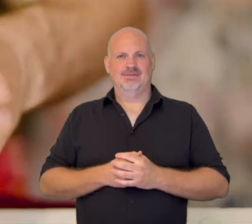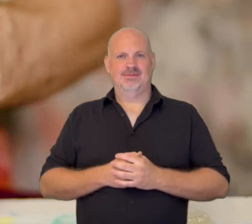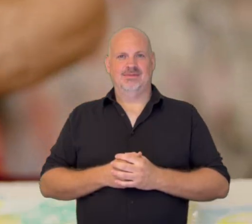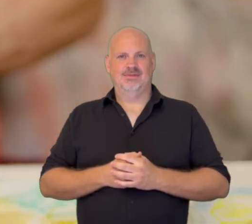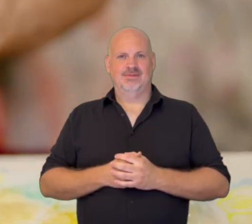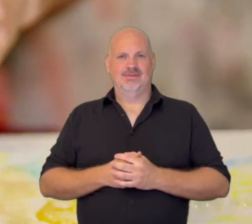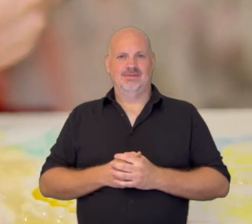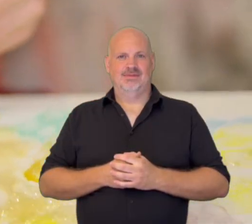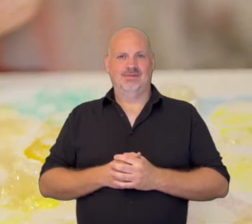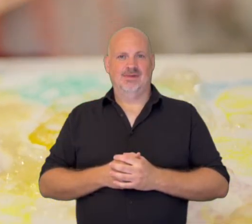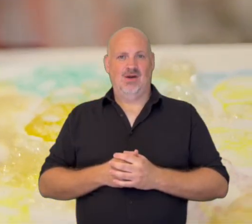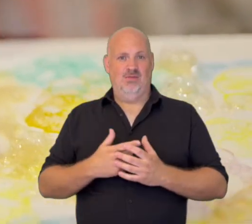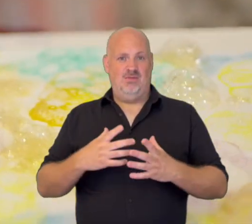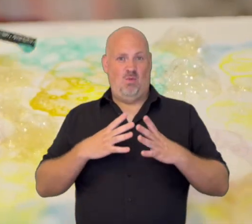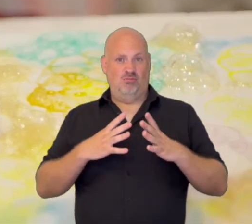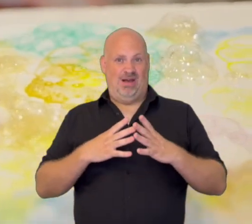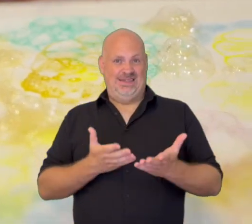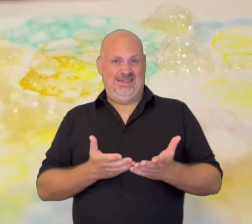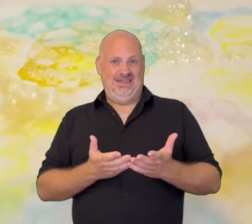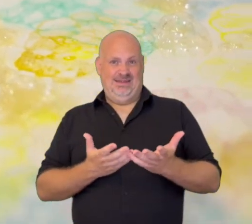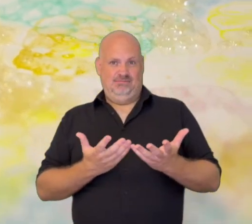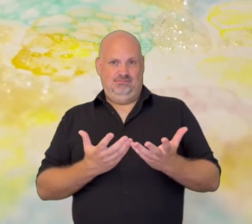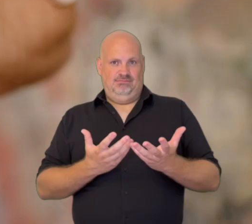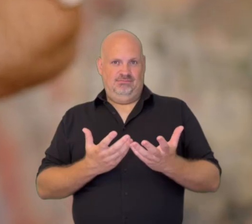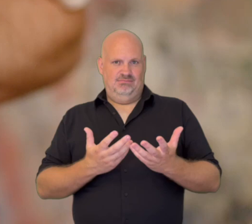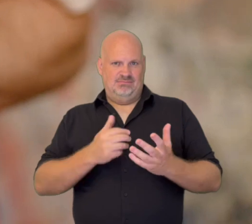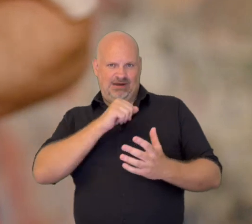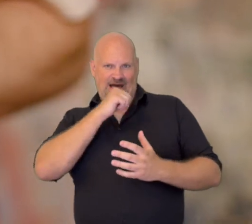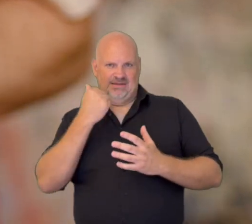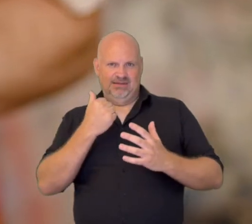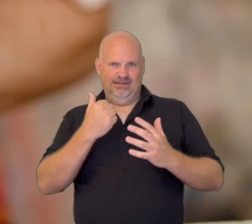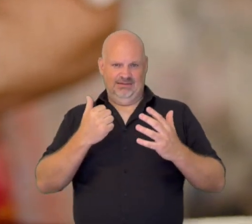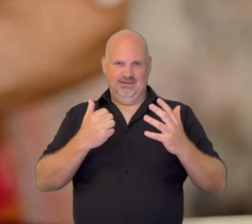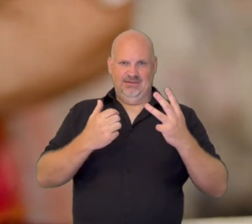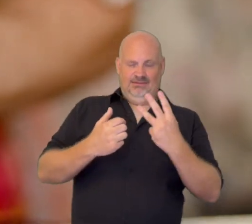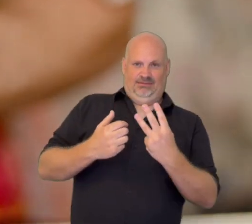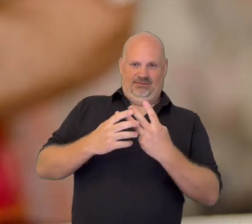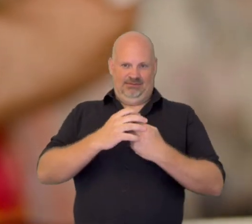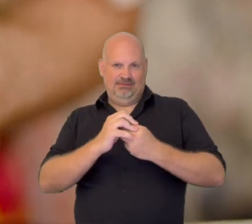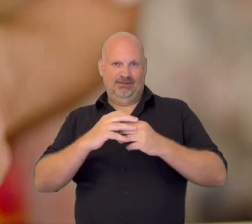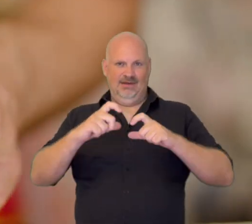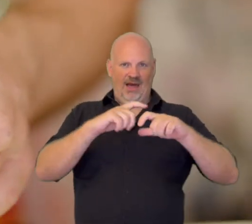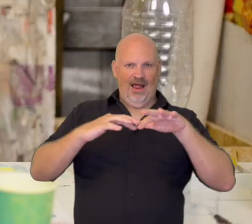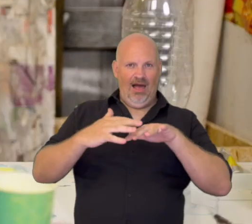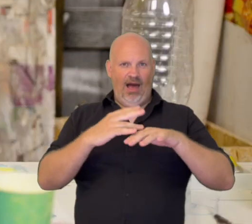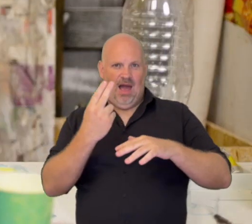So already we've got quite a cool triptych of artworks